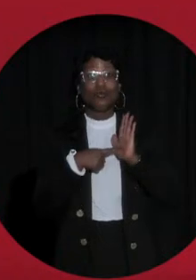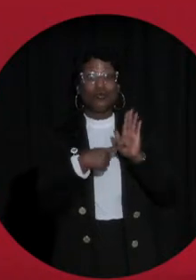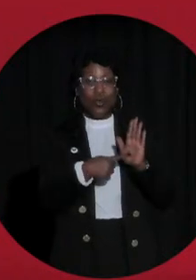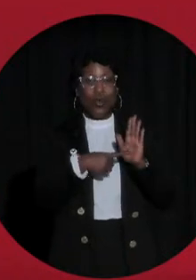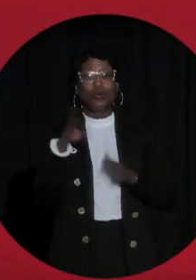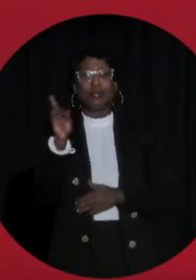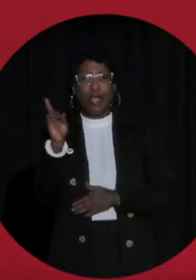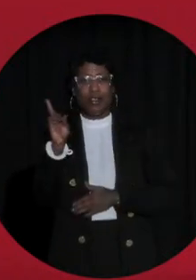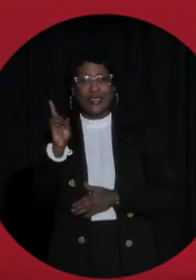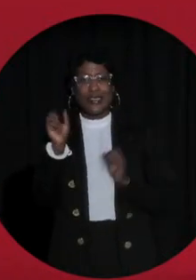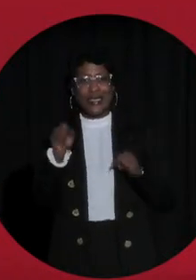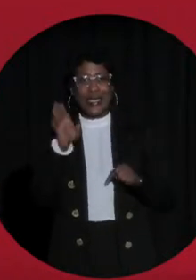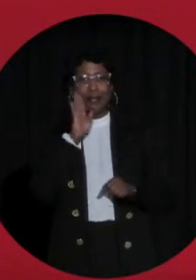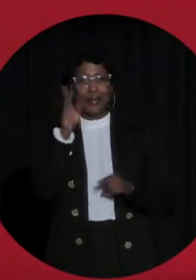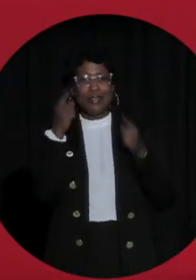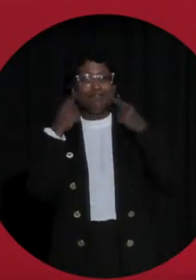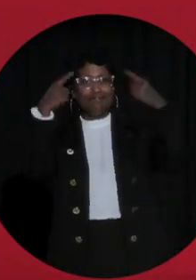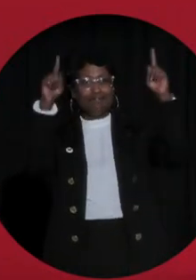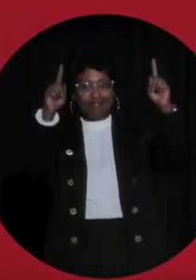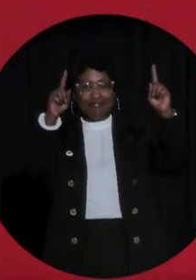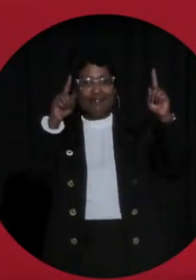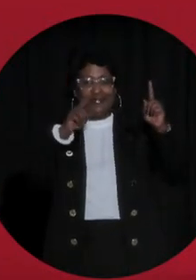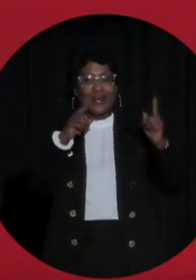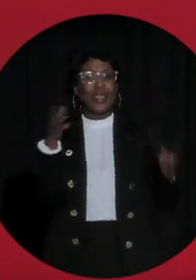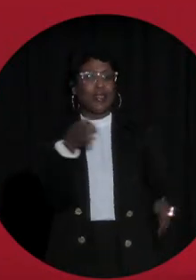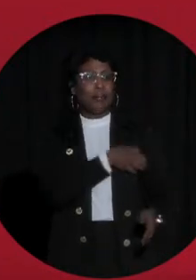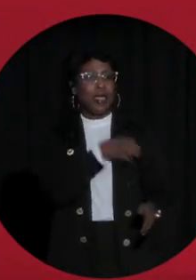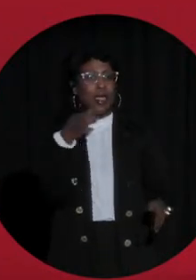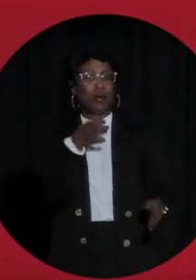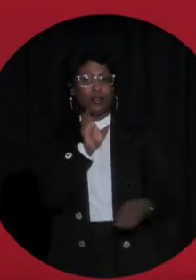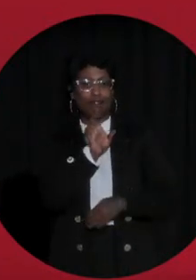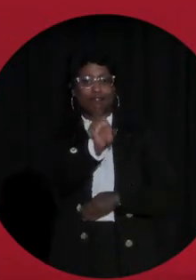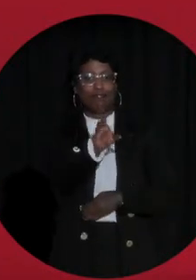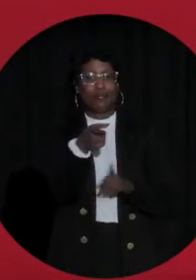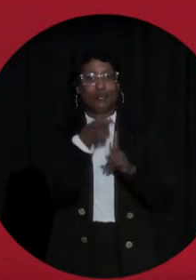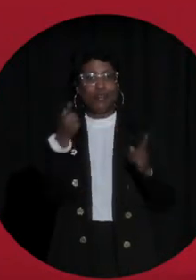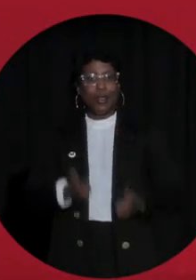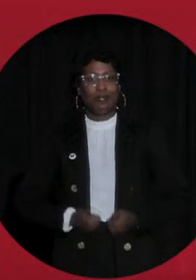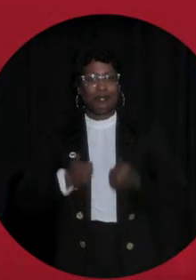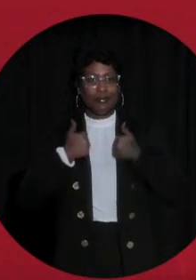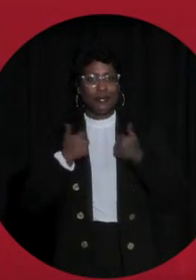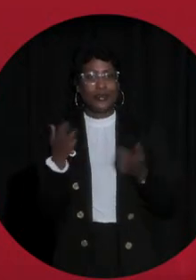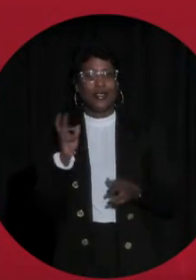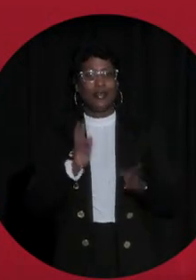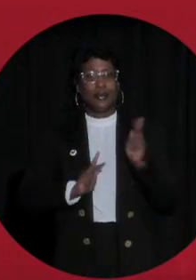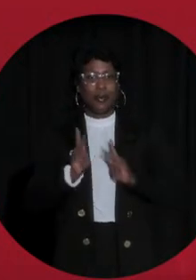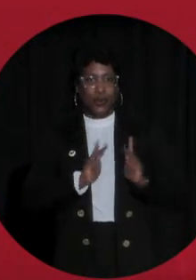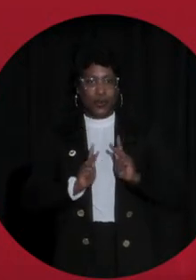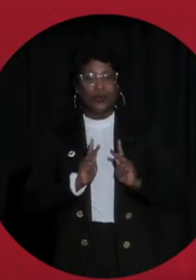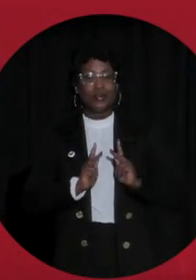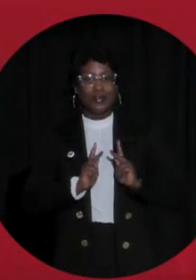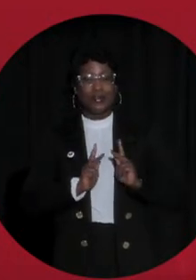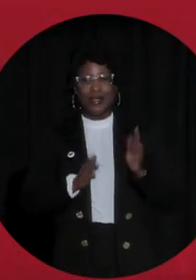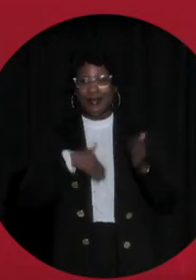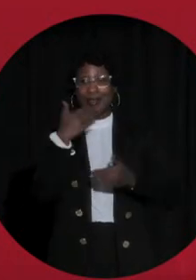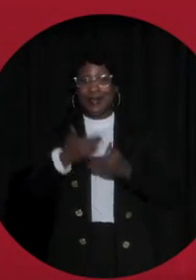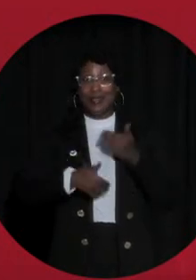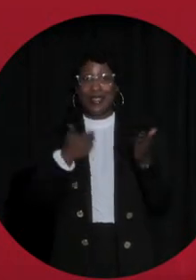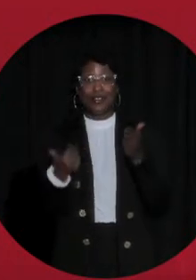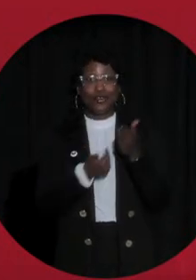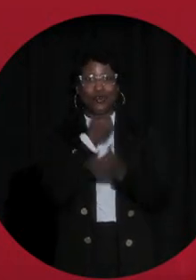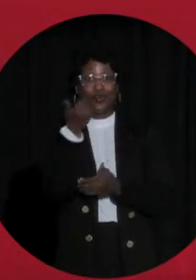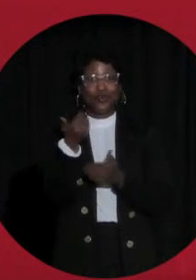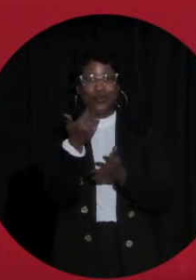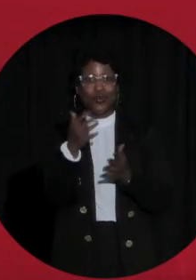am talking about the power of the people. And a next new exciting chapter for the people of Prince